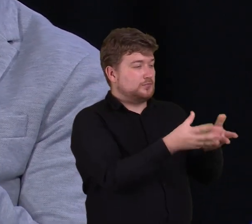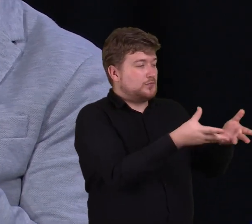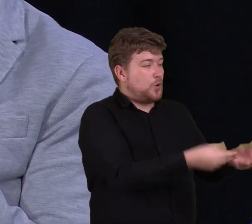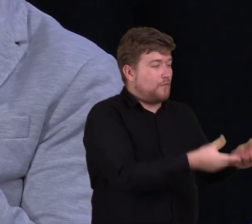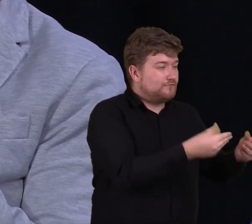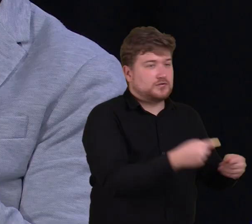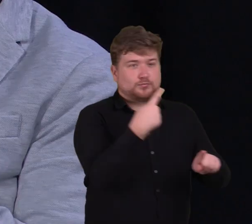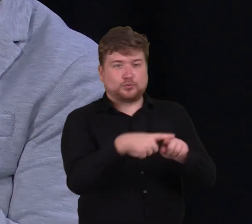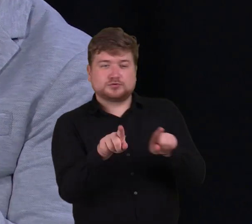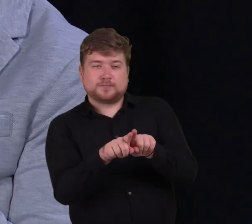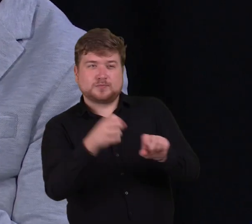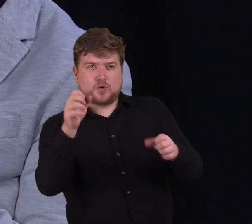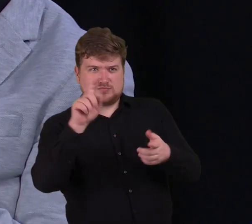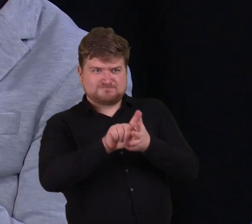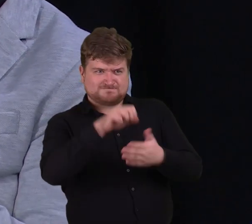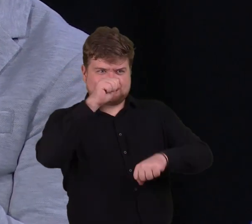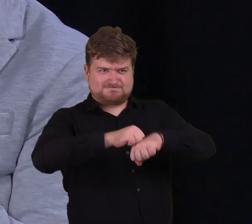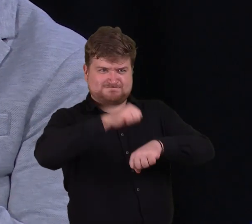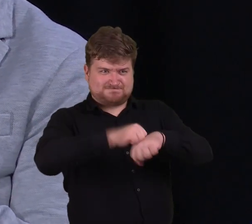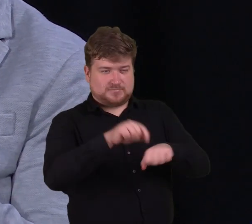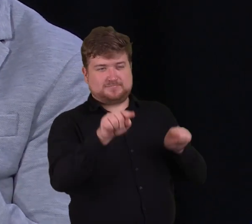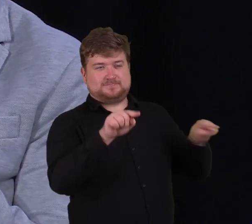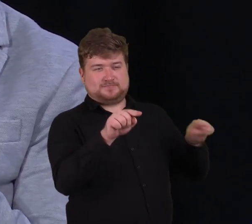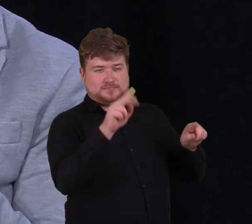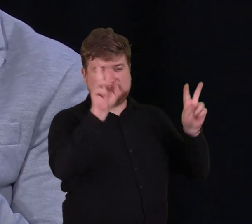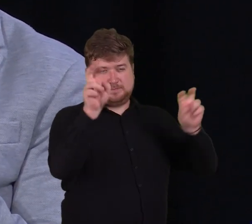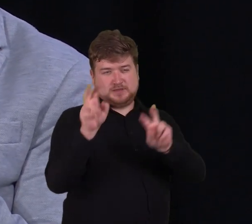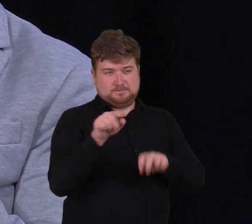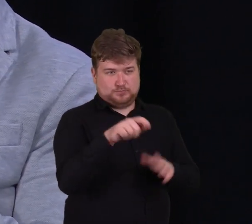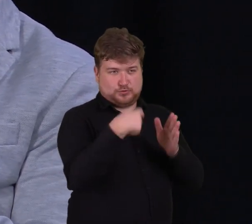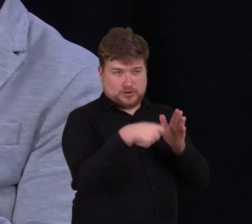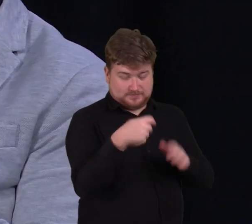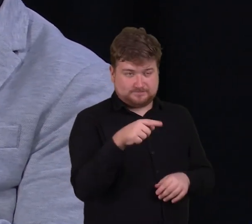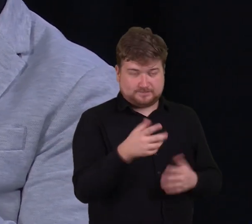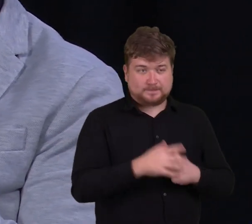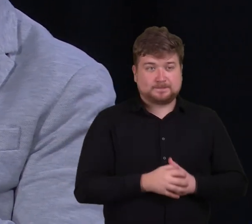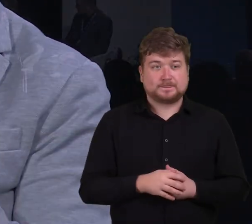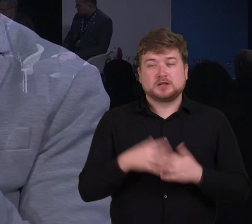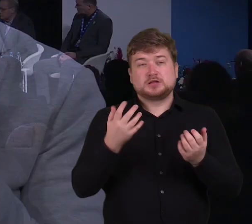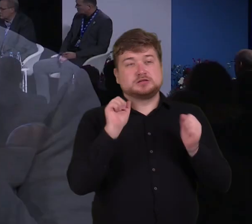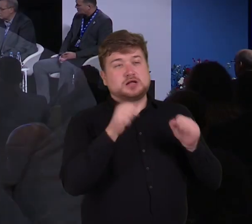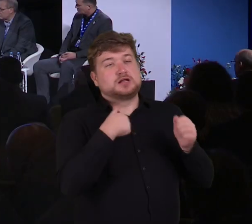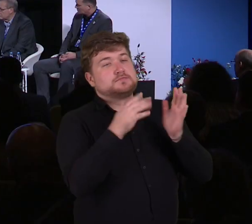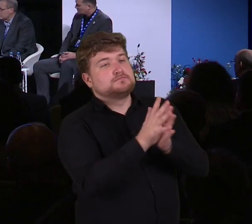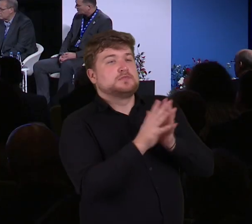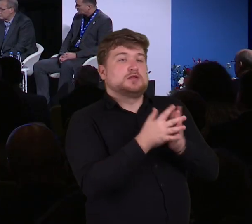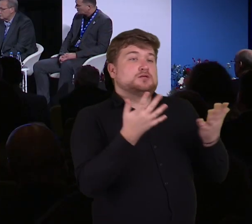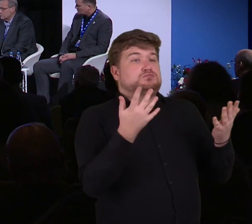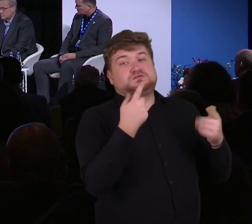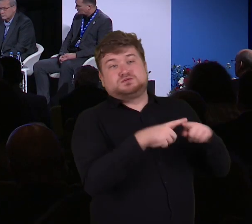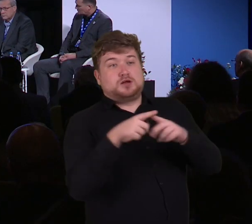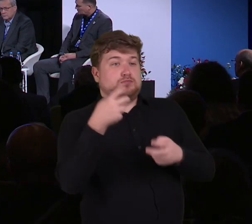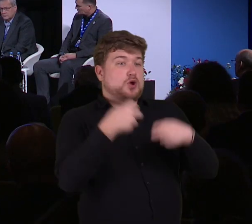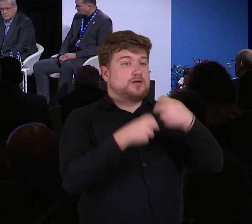are talking about the challenges, energy efficiency and all this stuff. So more money and? And I would